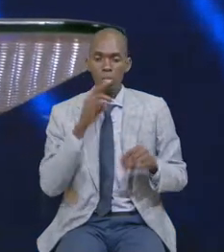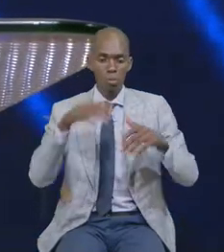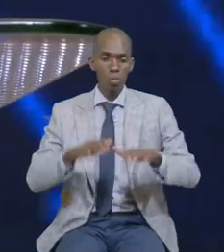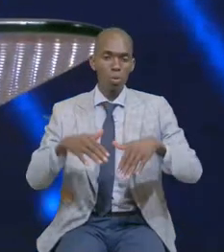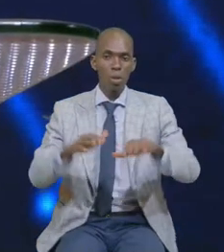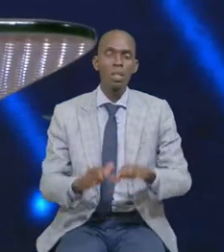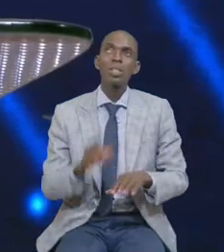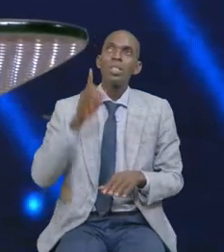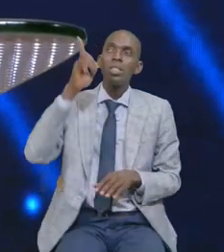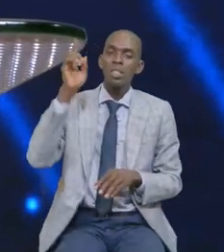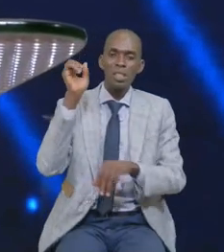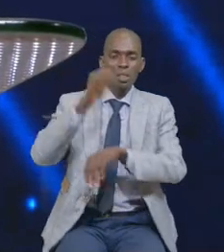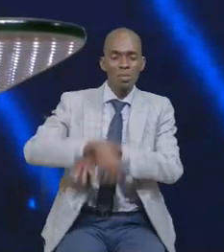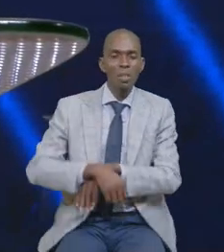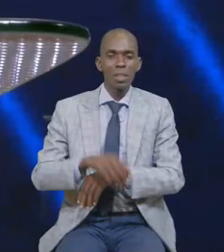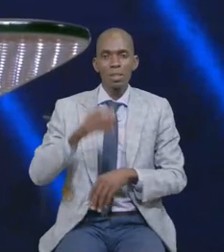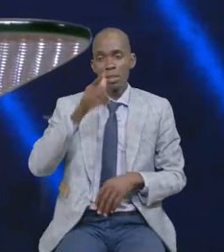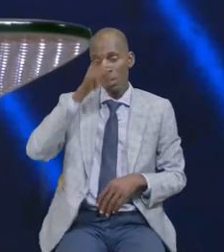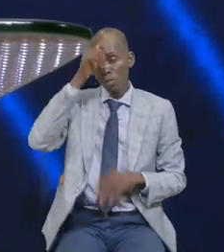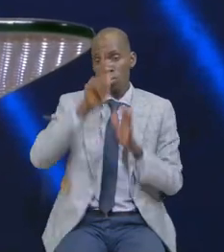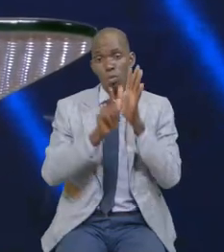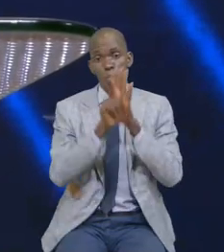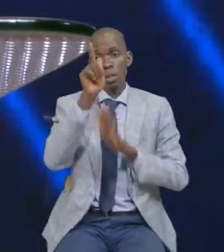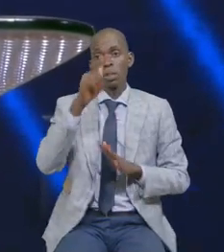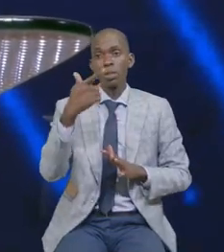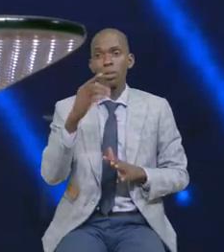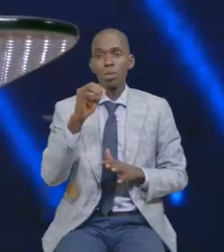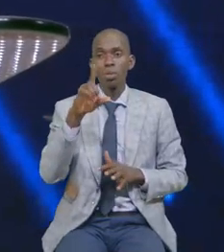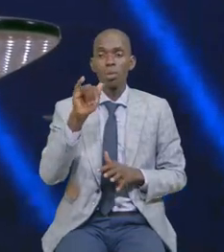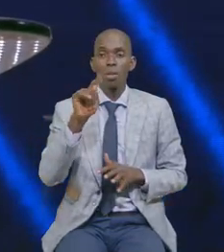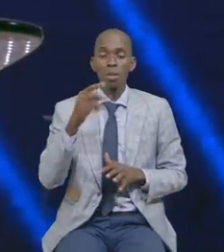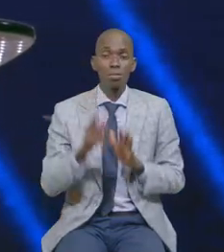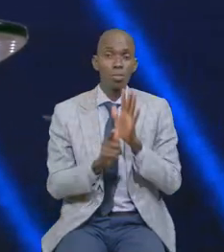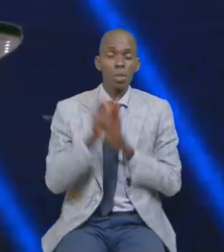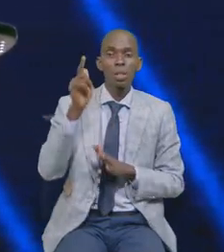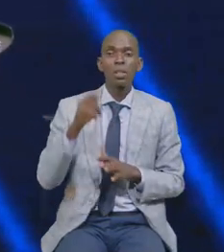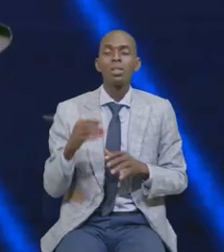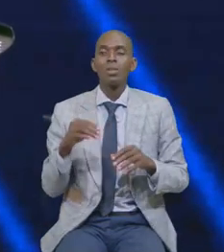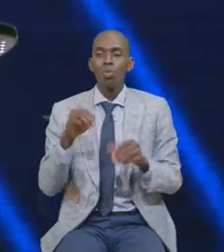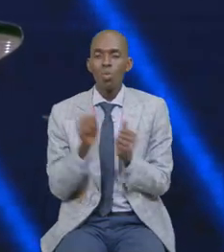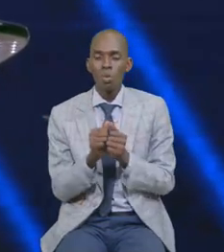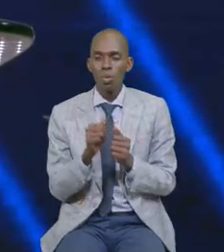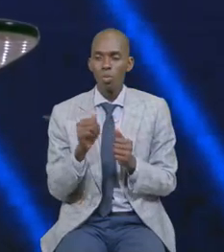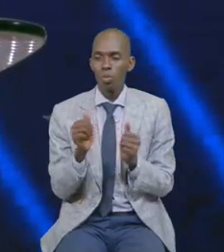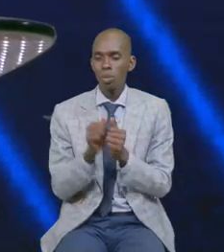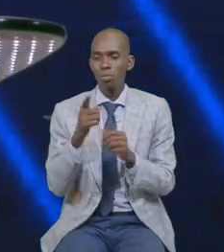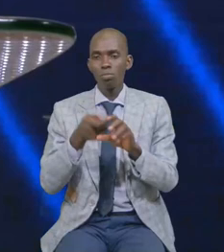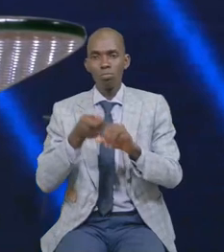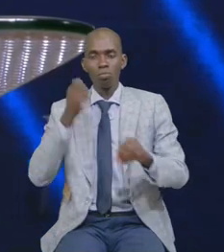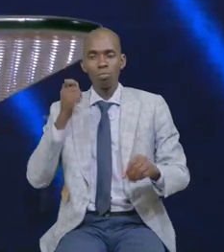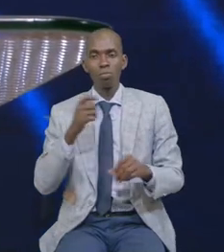whole of Israel with a little Stone what can not our god-bear he is able to Deliver